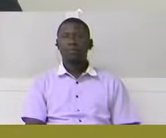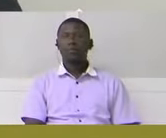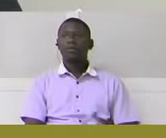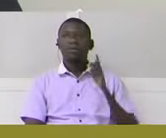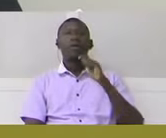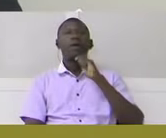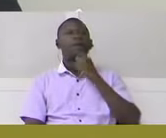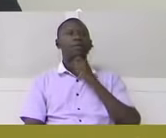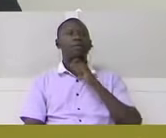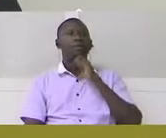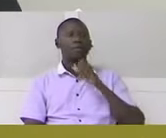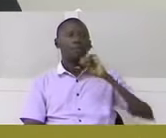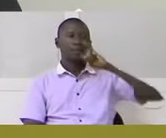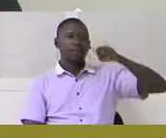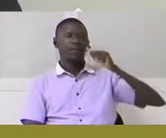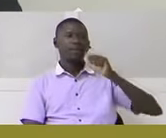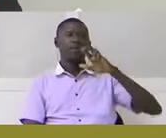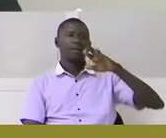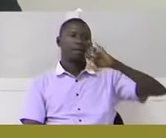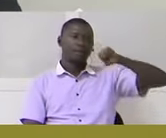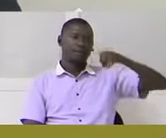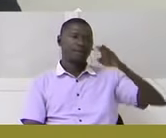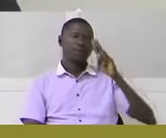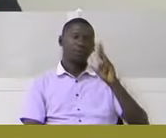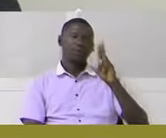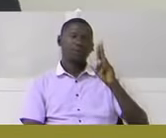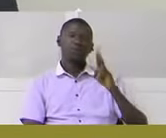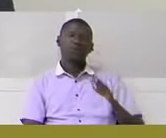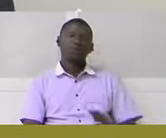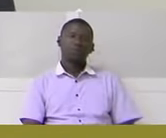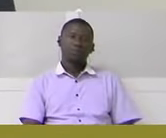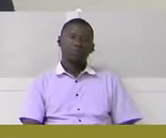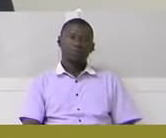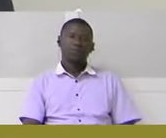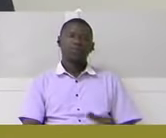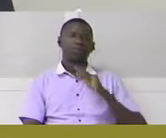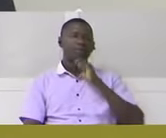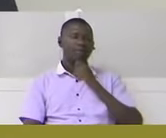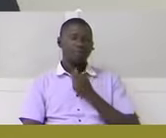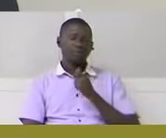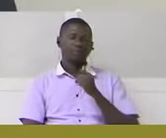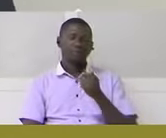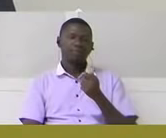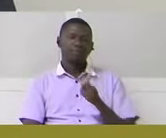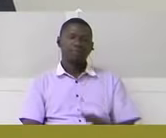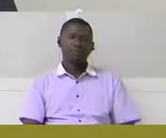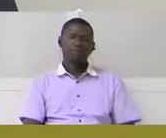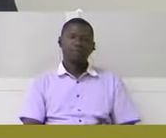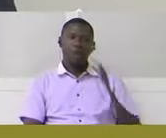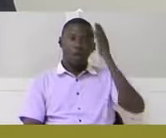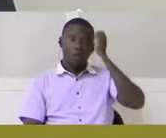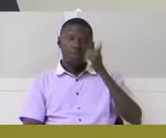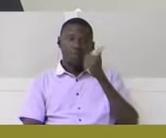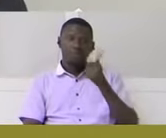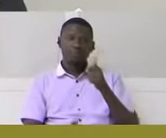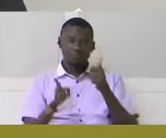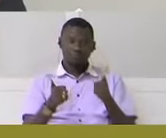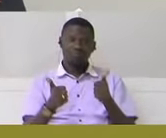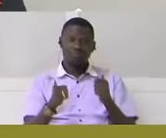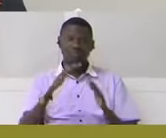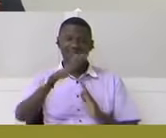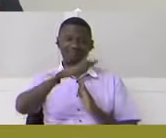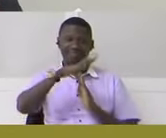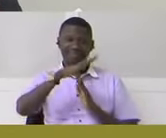Good afternoon, Mr. Jaju. Council, continue, Mr. Jaju. Good afternoon, ma'am. I hope you had a good break. No, Mirai, for